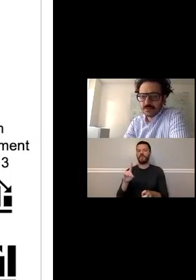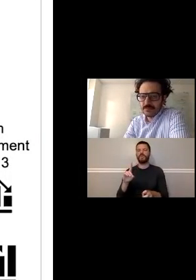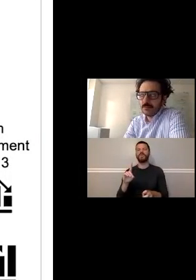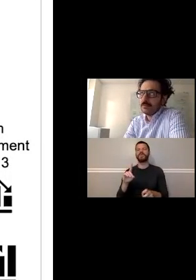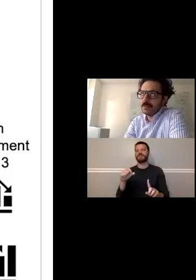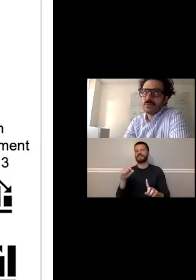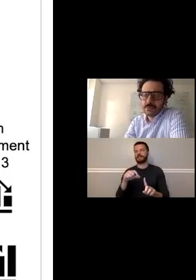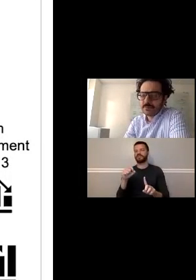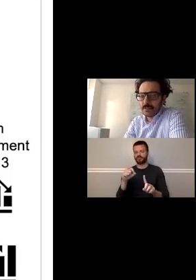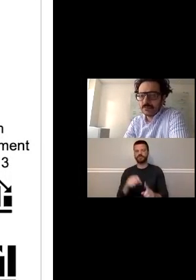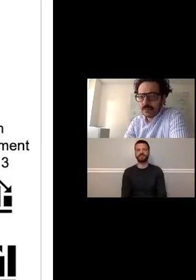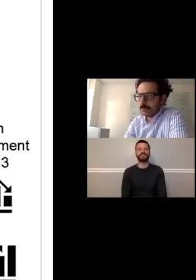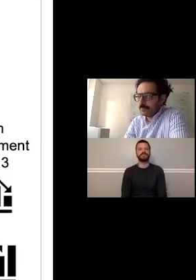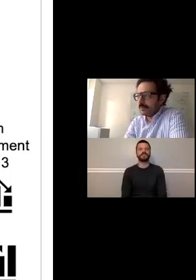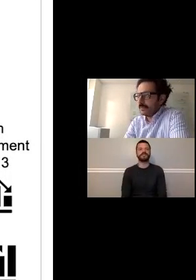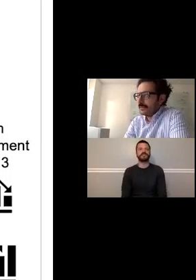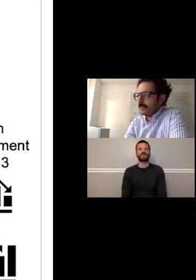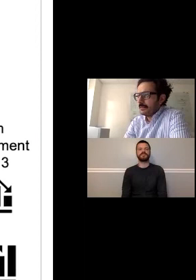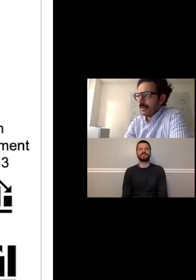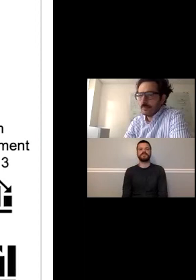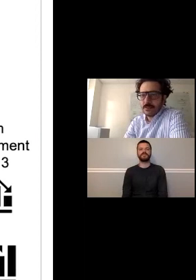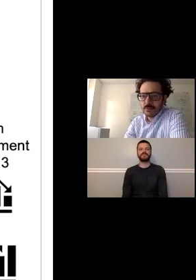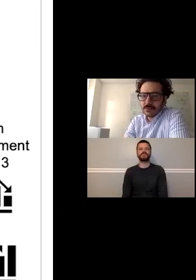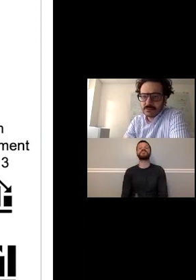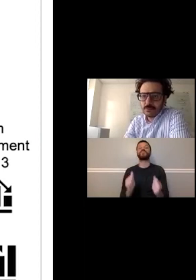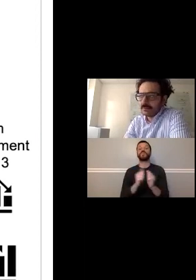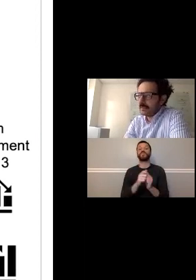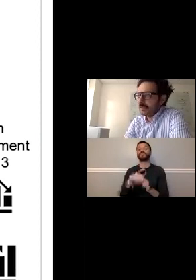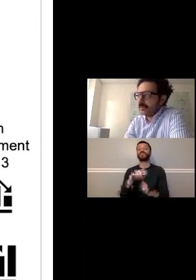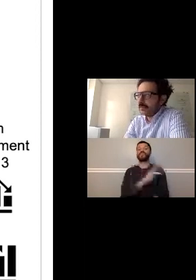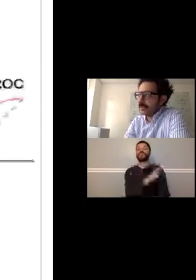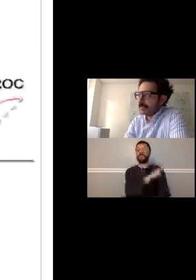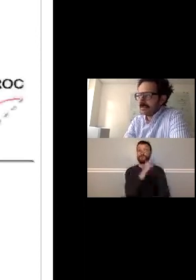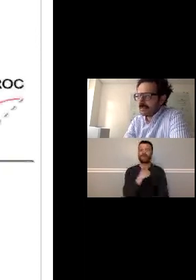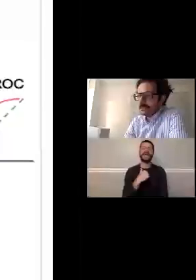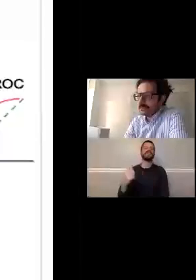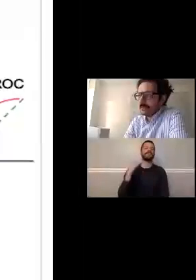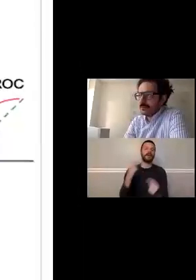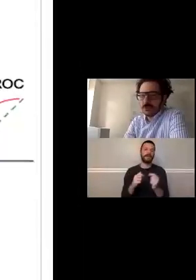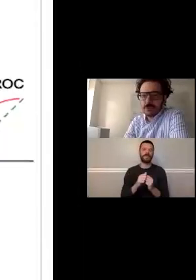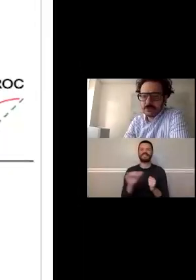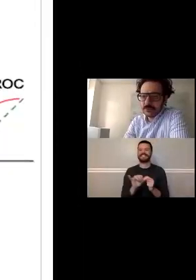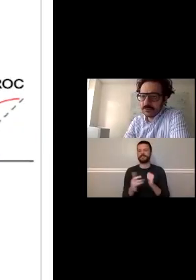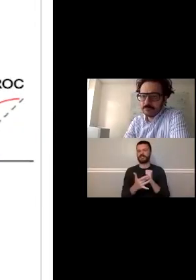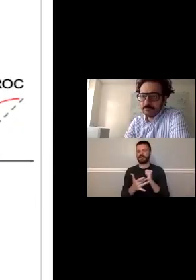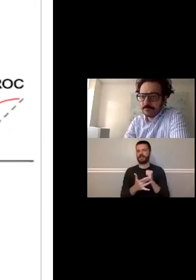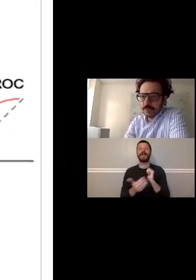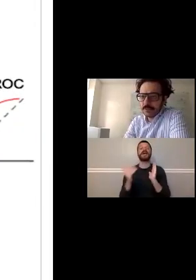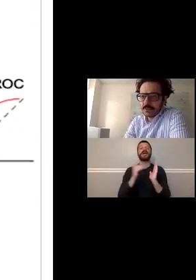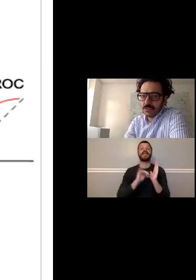patients with intractable back pain using similar techniques. Those techniques, again, will be used in